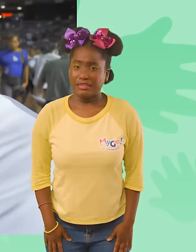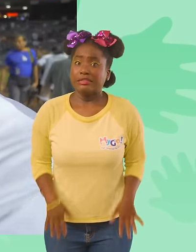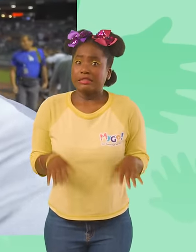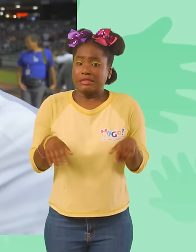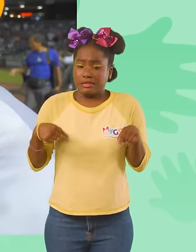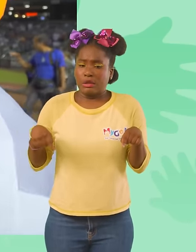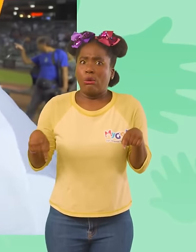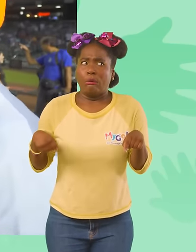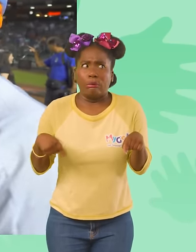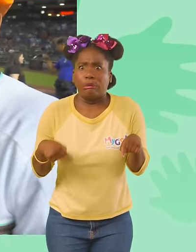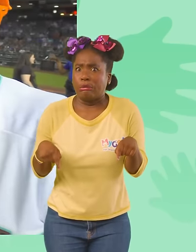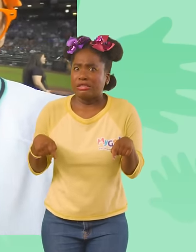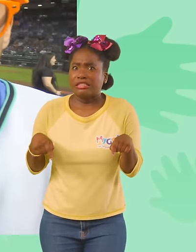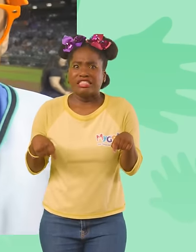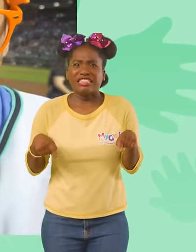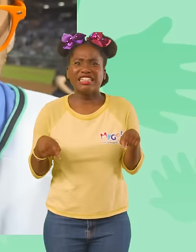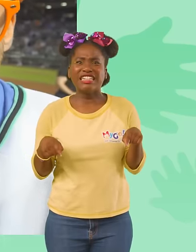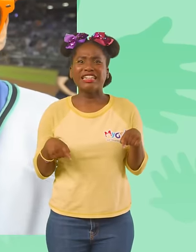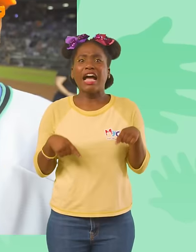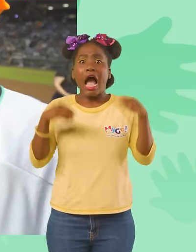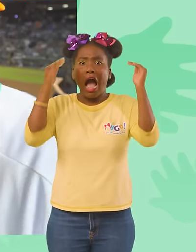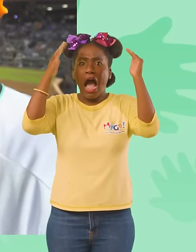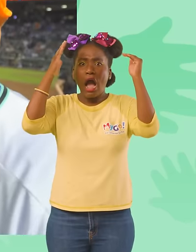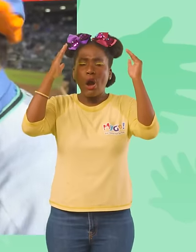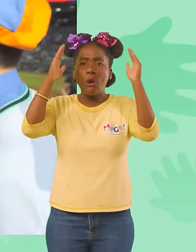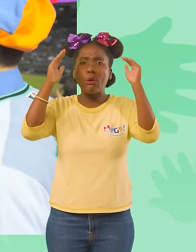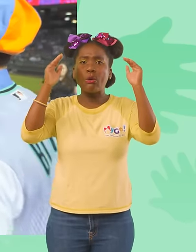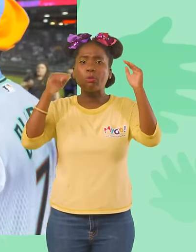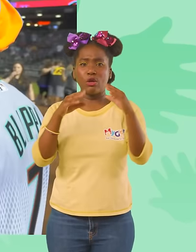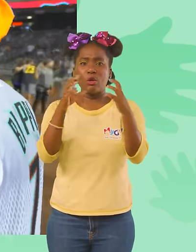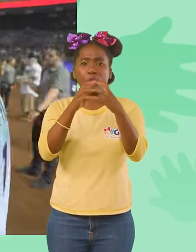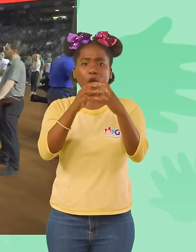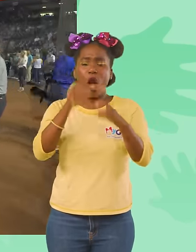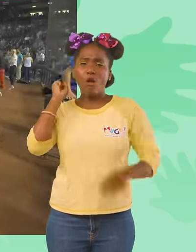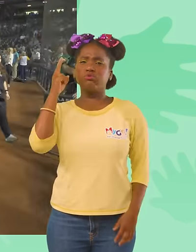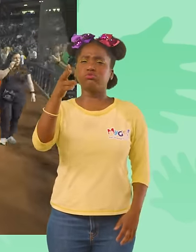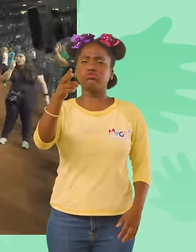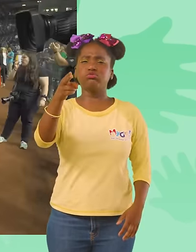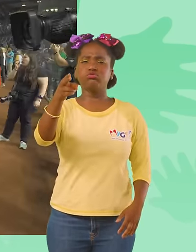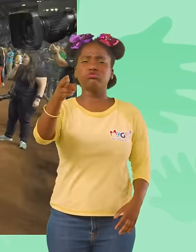I'm so nervous. I hope I make it all the way to the catcher.